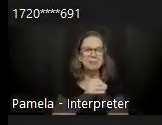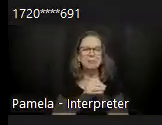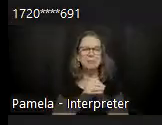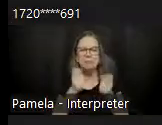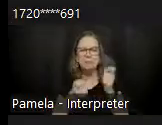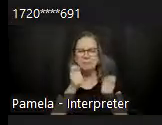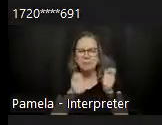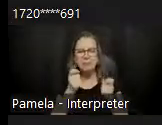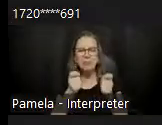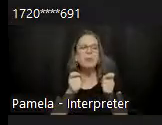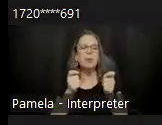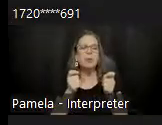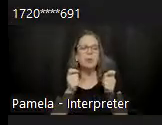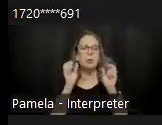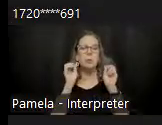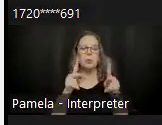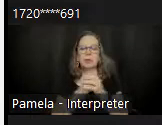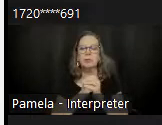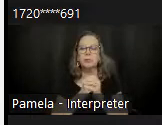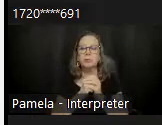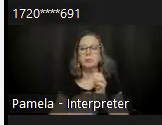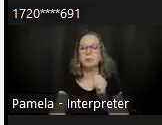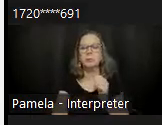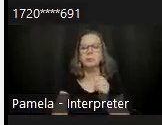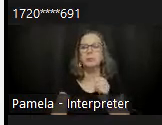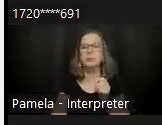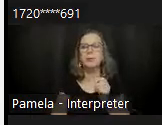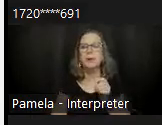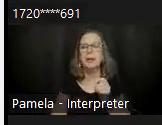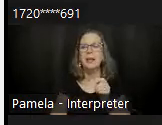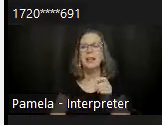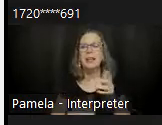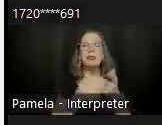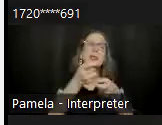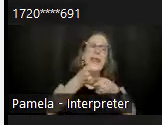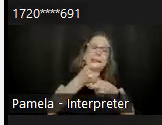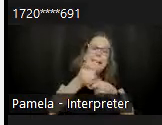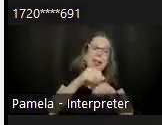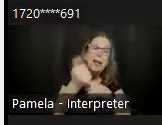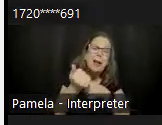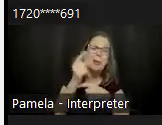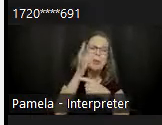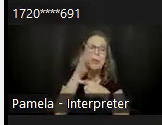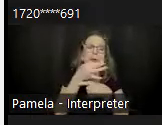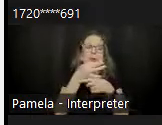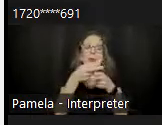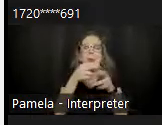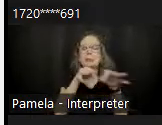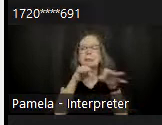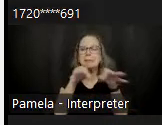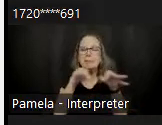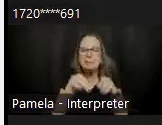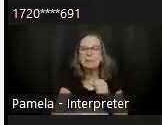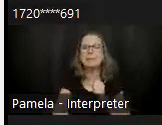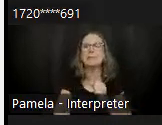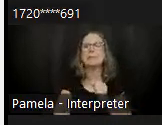All right, switch. Just kidding on the other one, but we will talk about that one too.